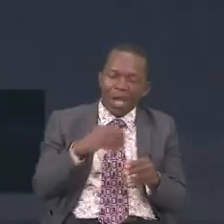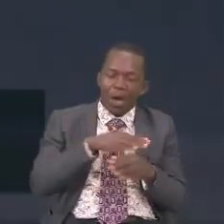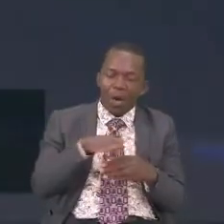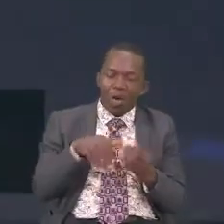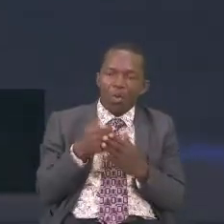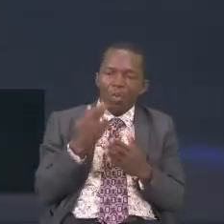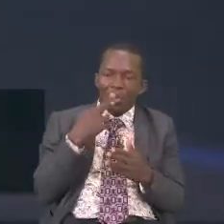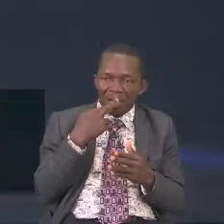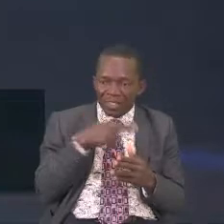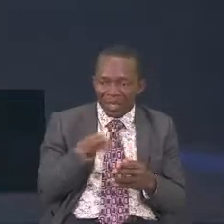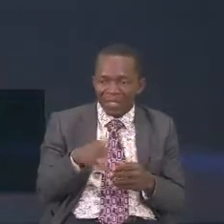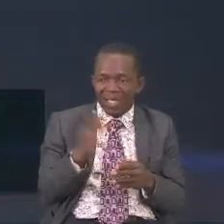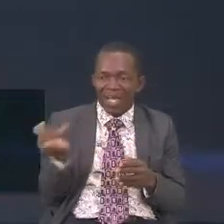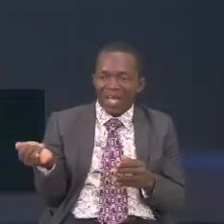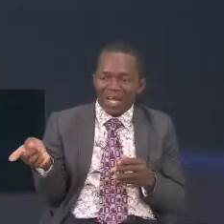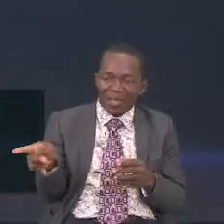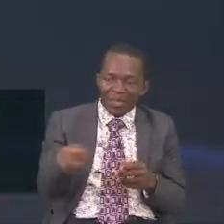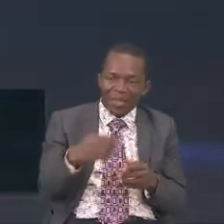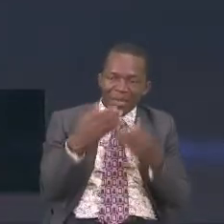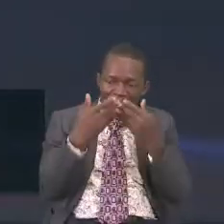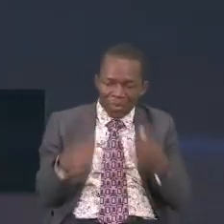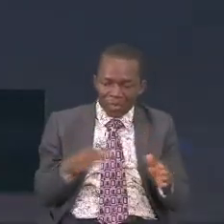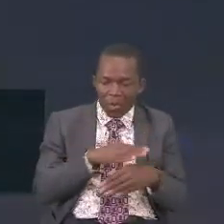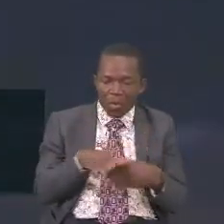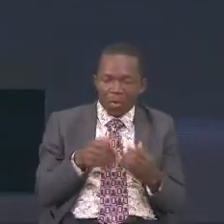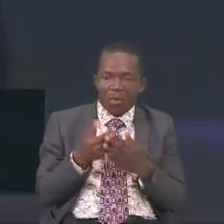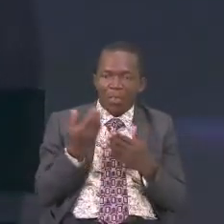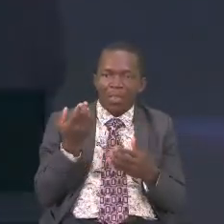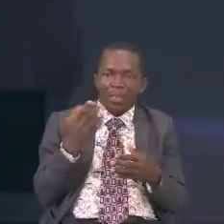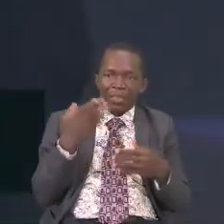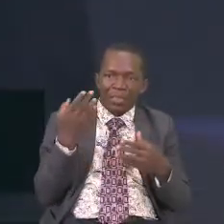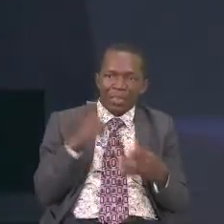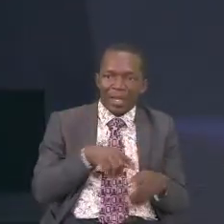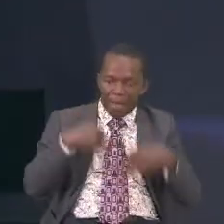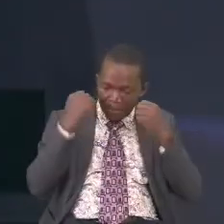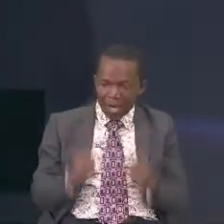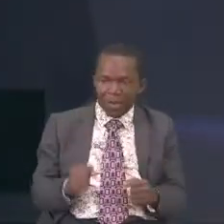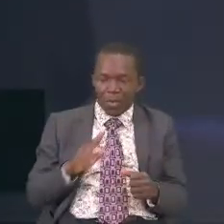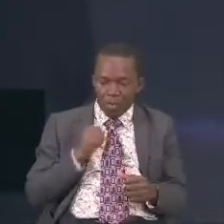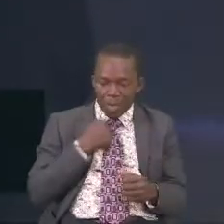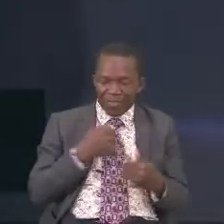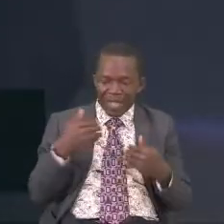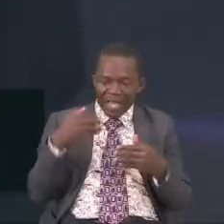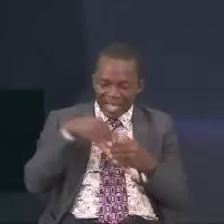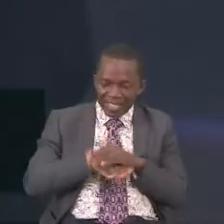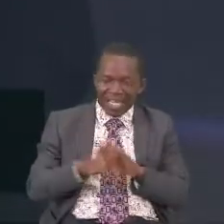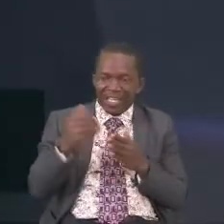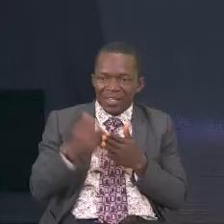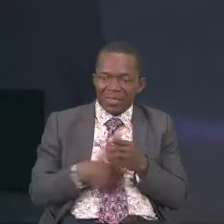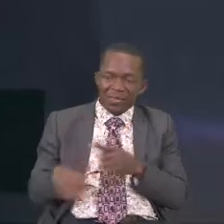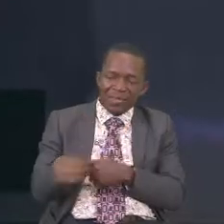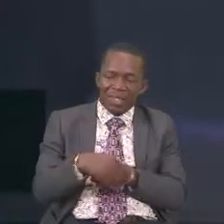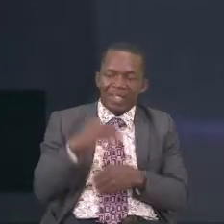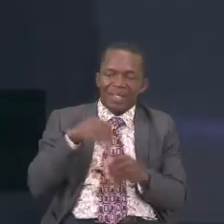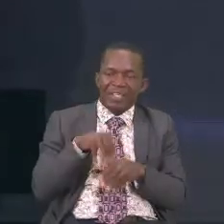they lost all their power. We have entered a new day, in a new ministry, when the people